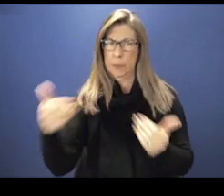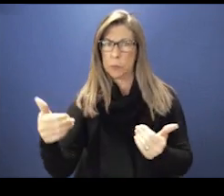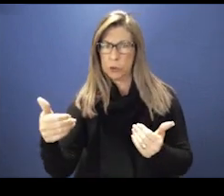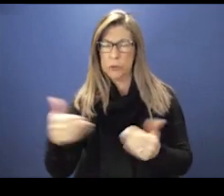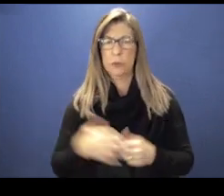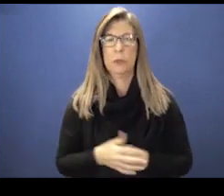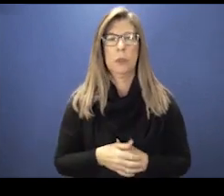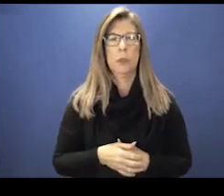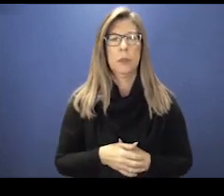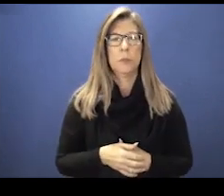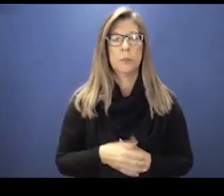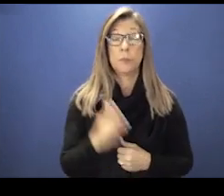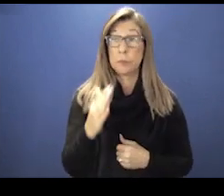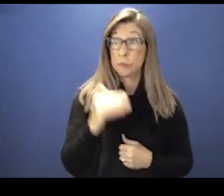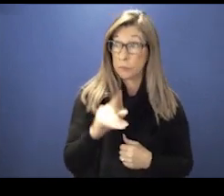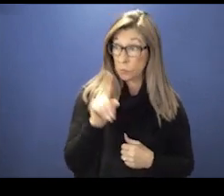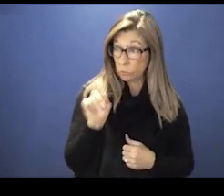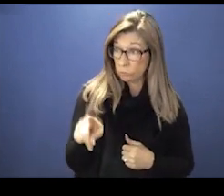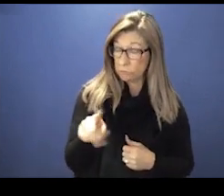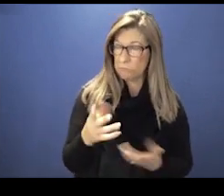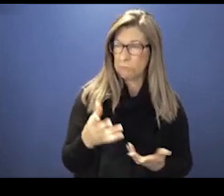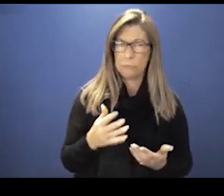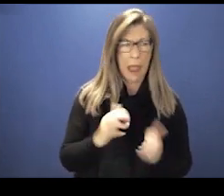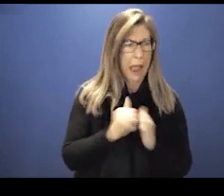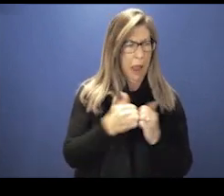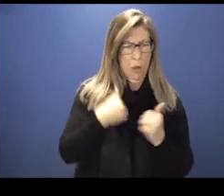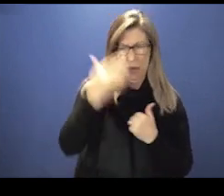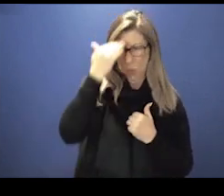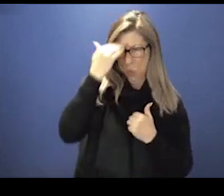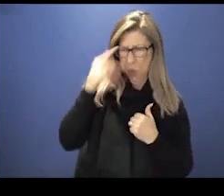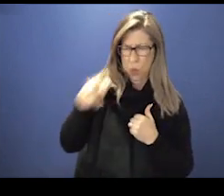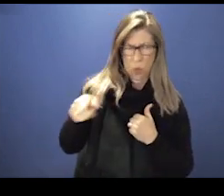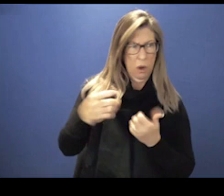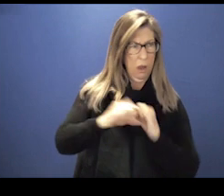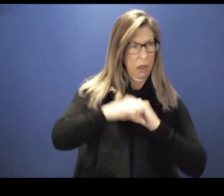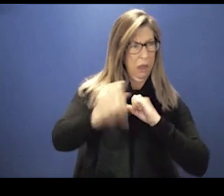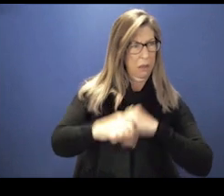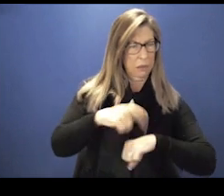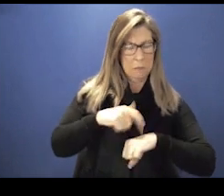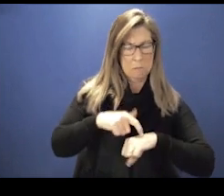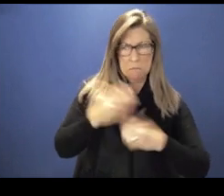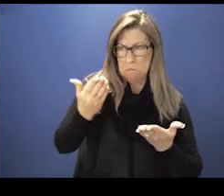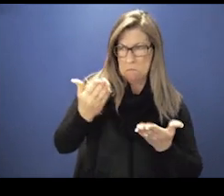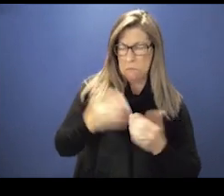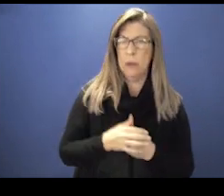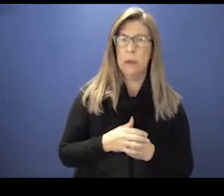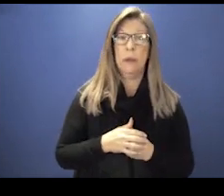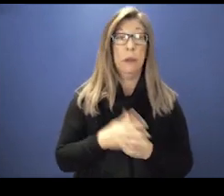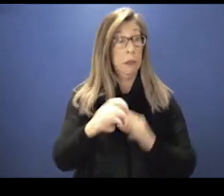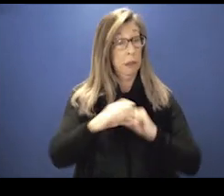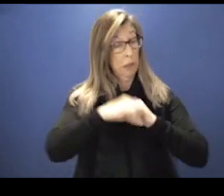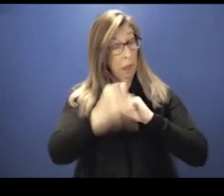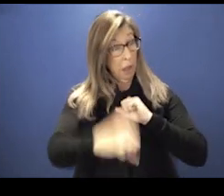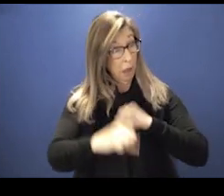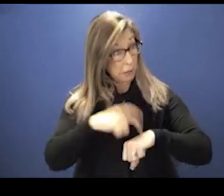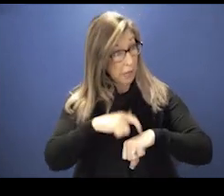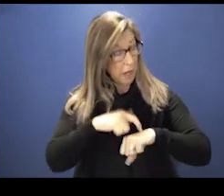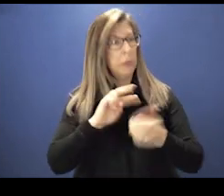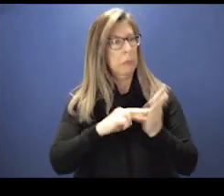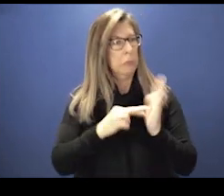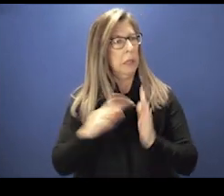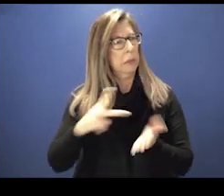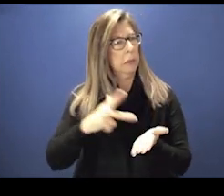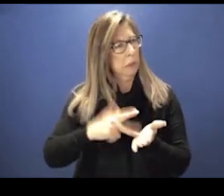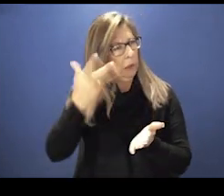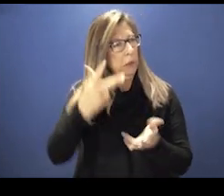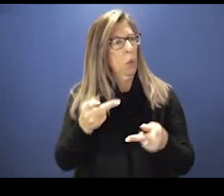How can I evaluate if my patient takes an inordinate amount of time? An inordinate amount of time is described as